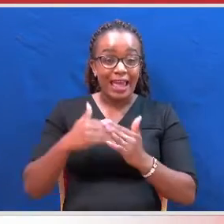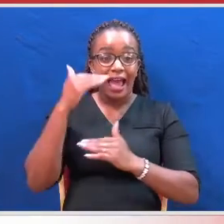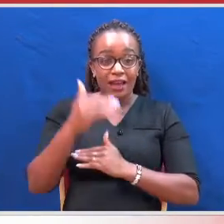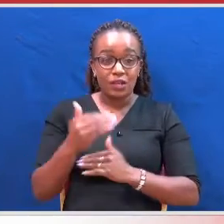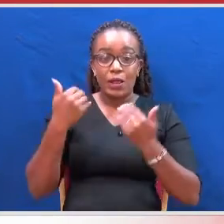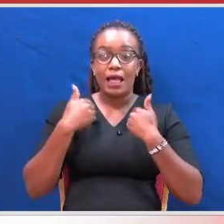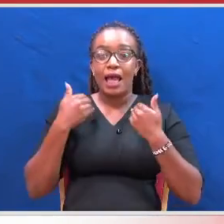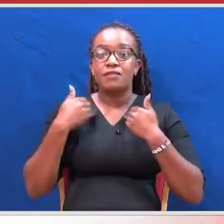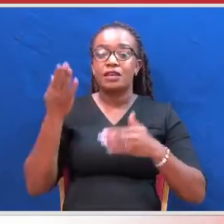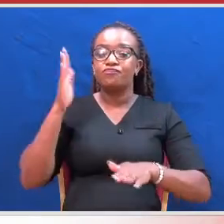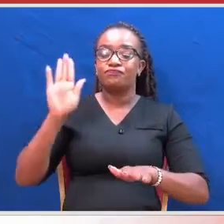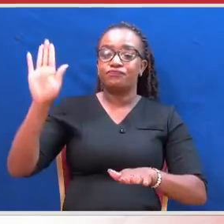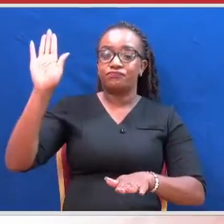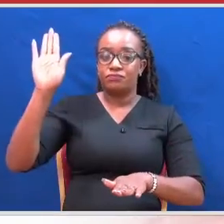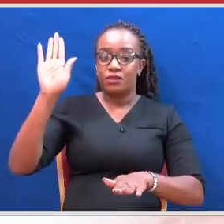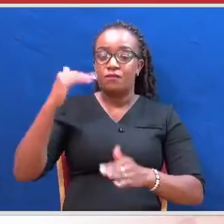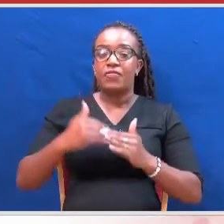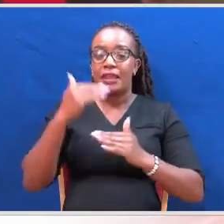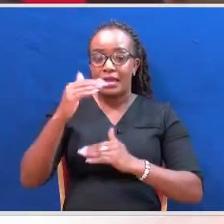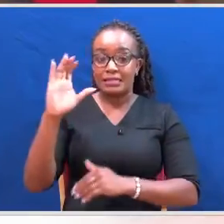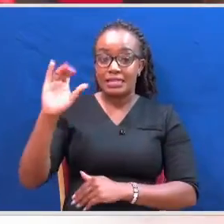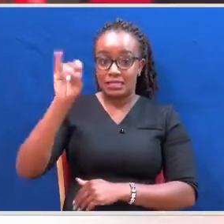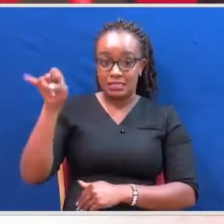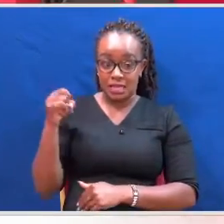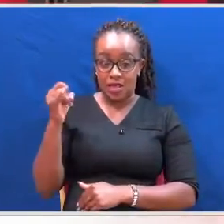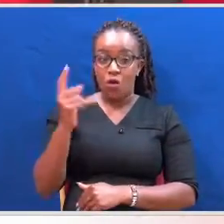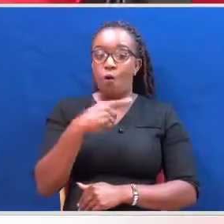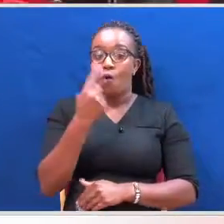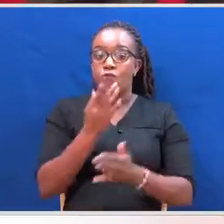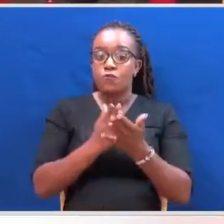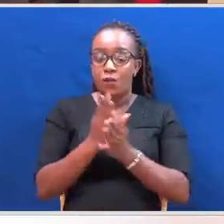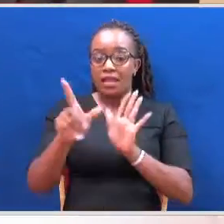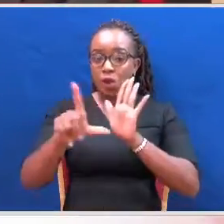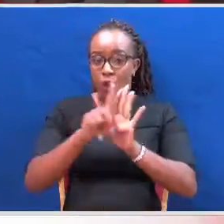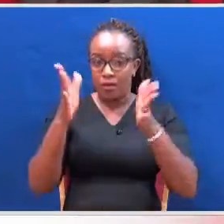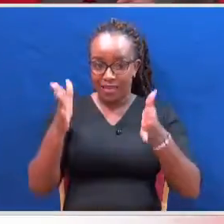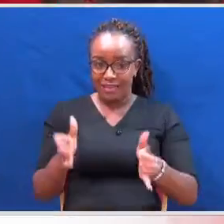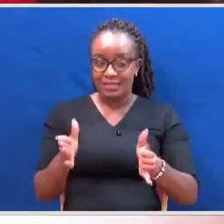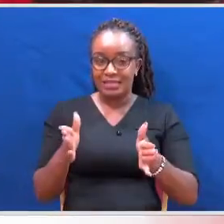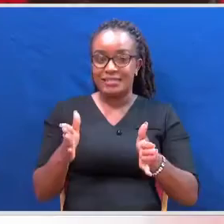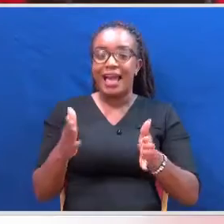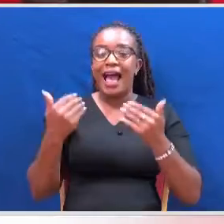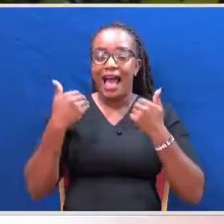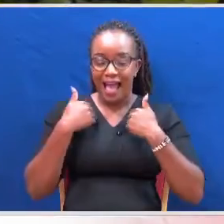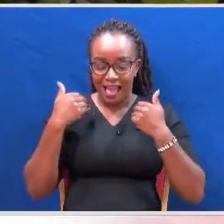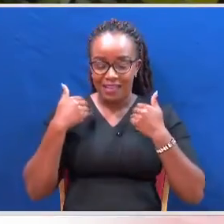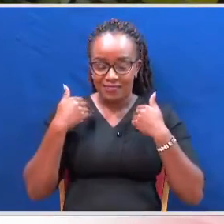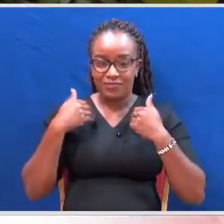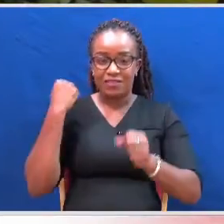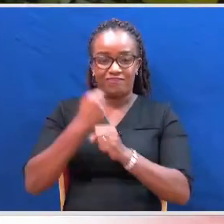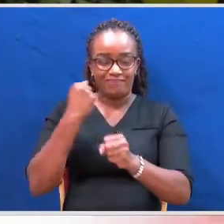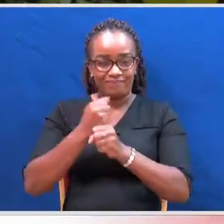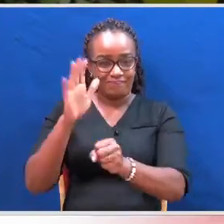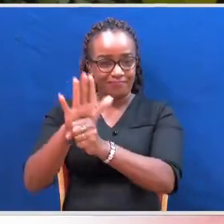swearing-in ceremony for the incoming Chief Justice, whom, according to legal experts, has big shoes to fill.